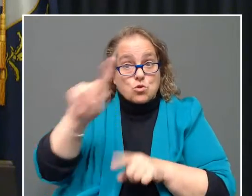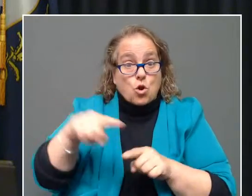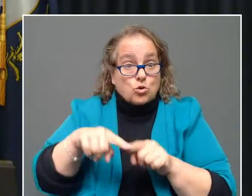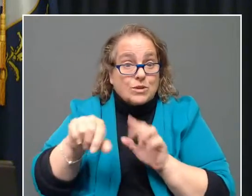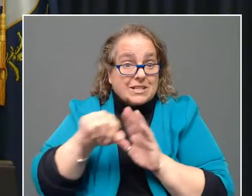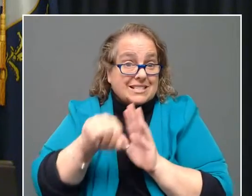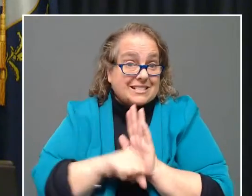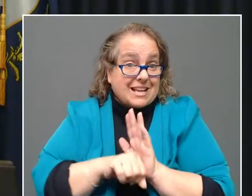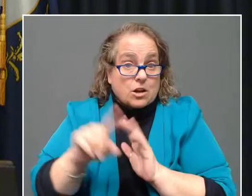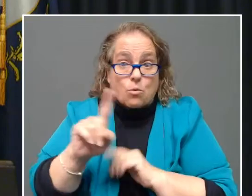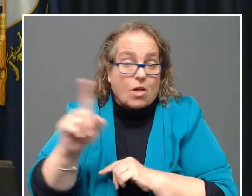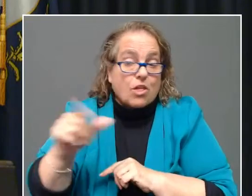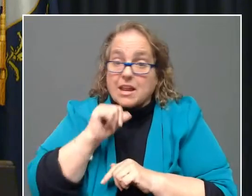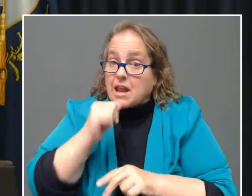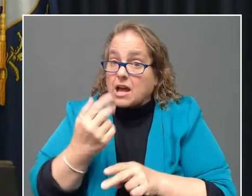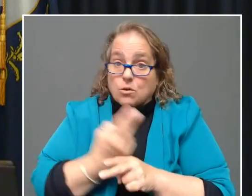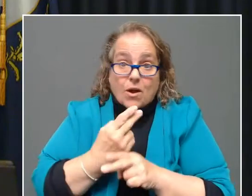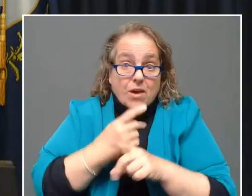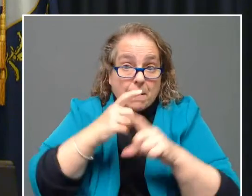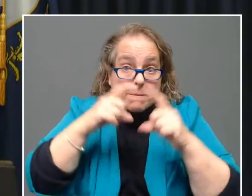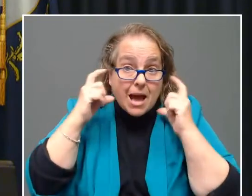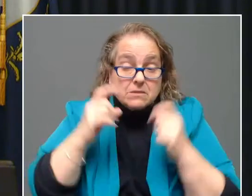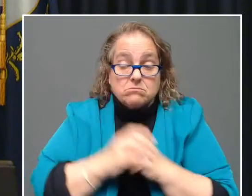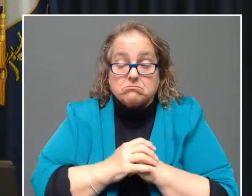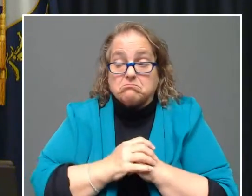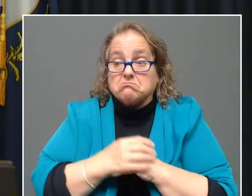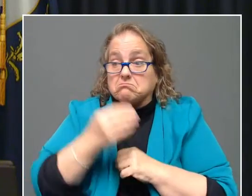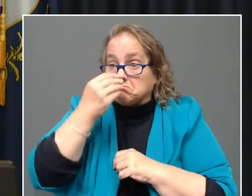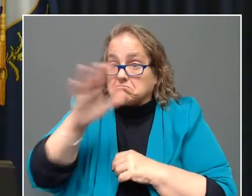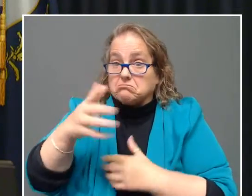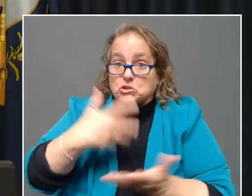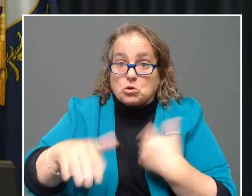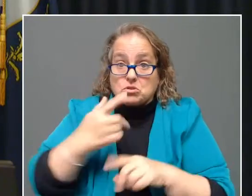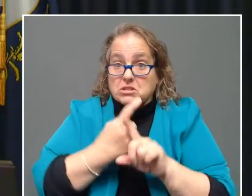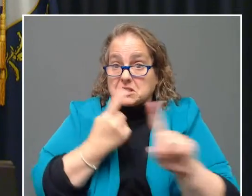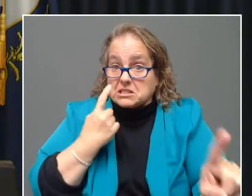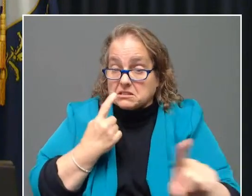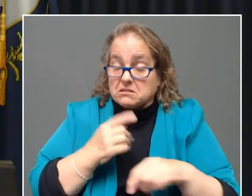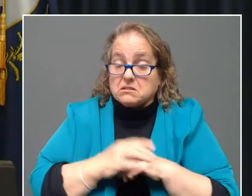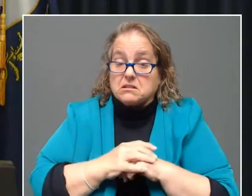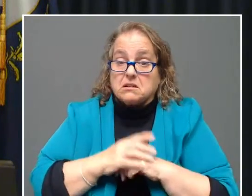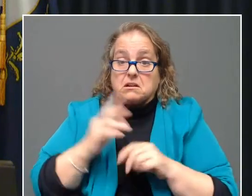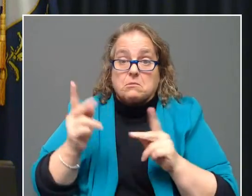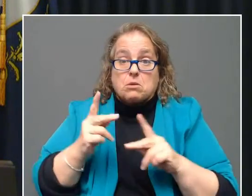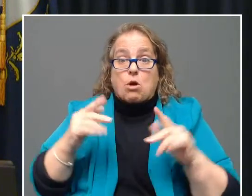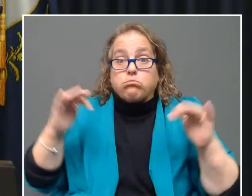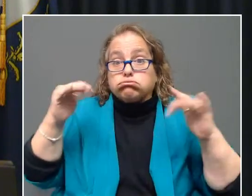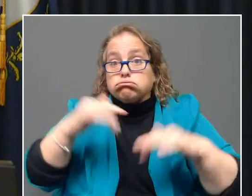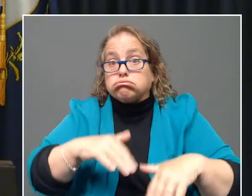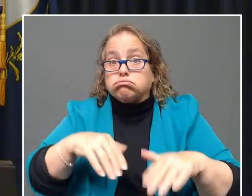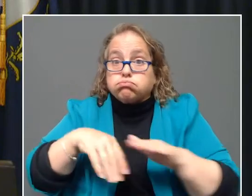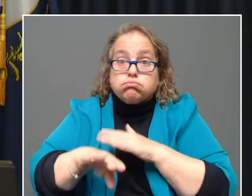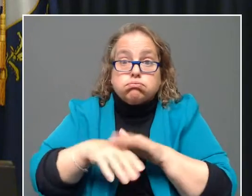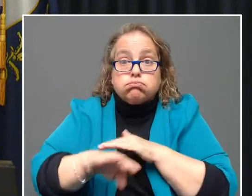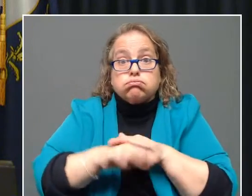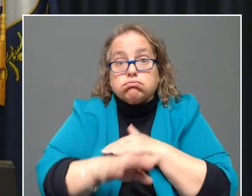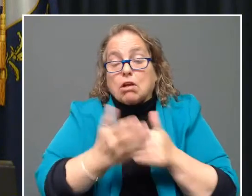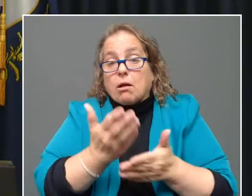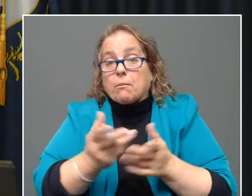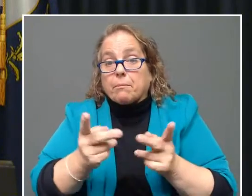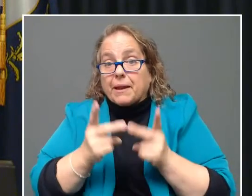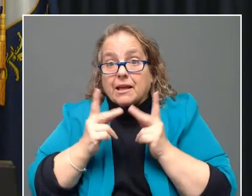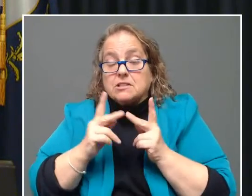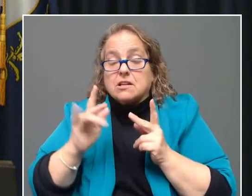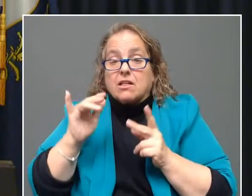not wearing masks and they're not engaged in social distancing, and people are piling into the places that have been proven the spreads the